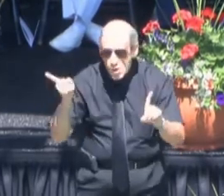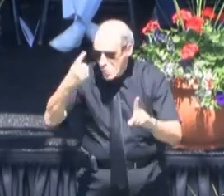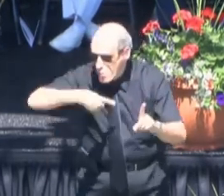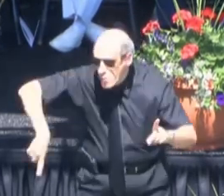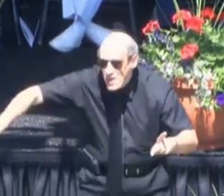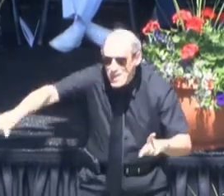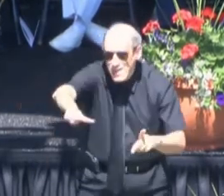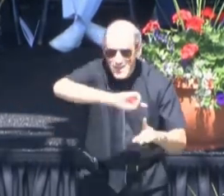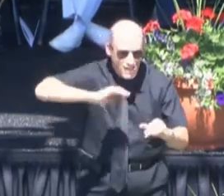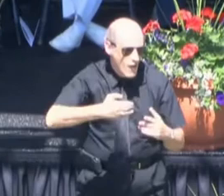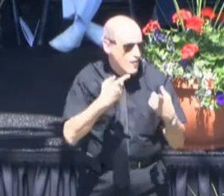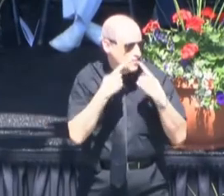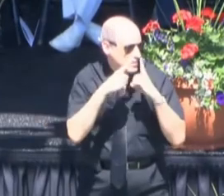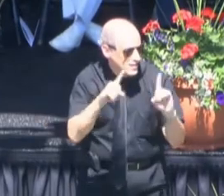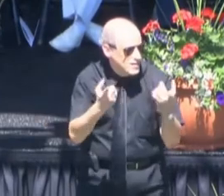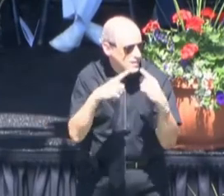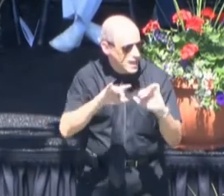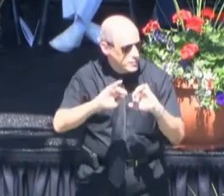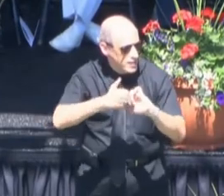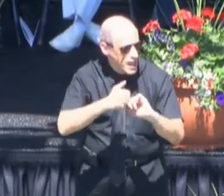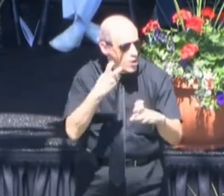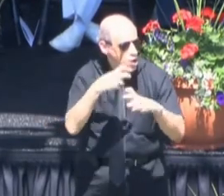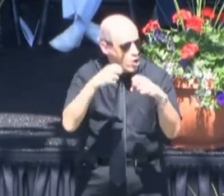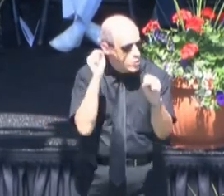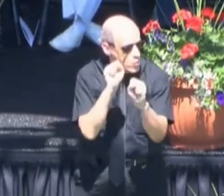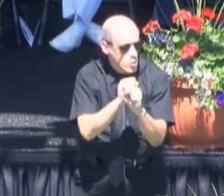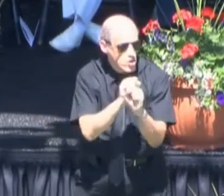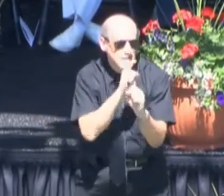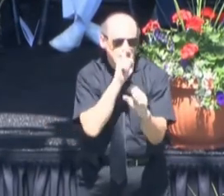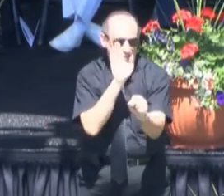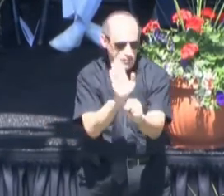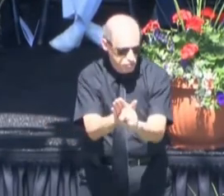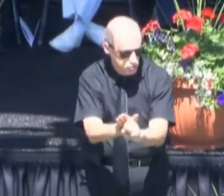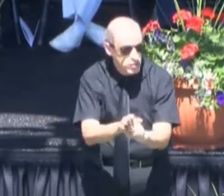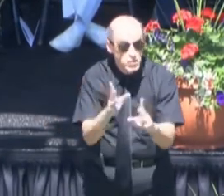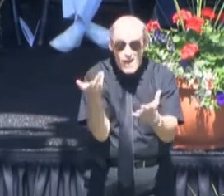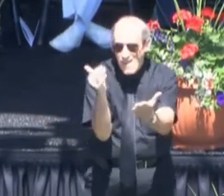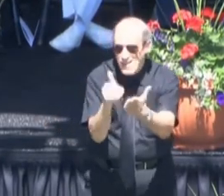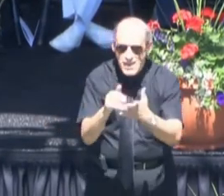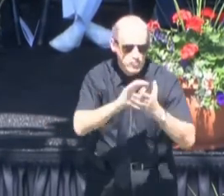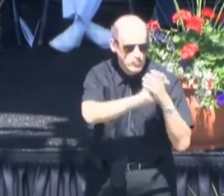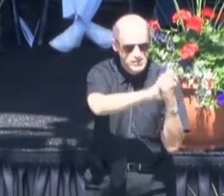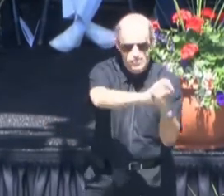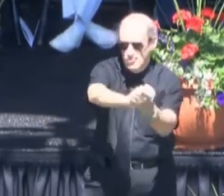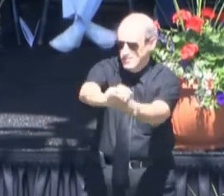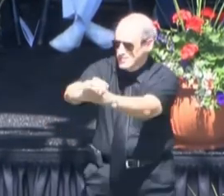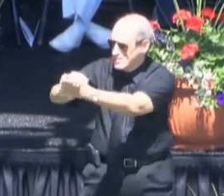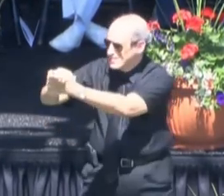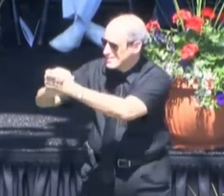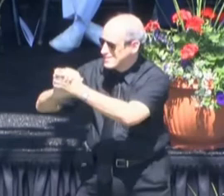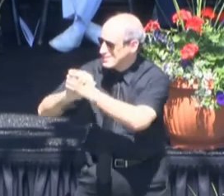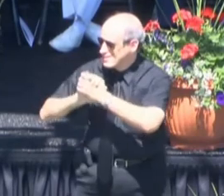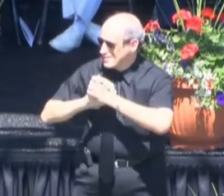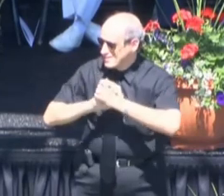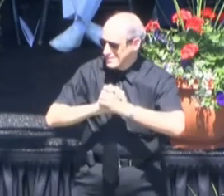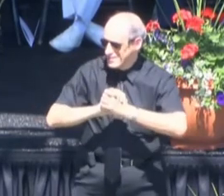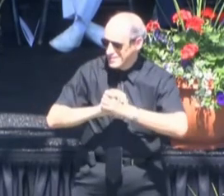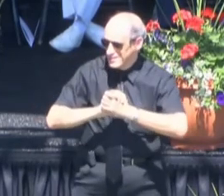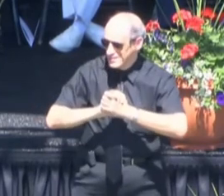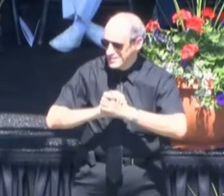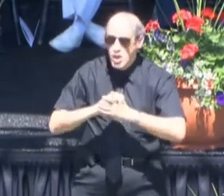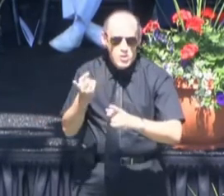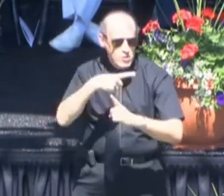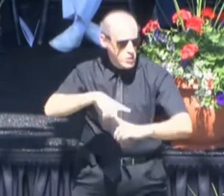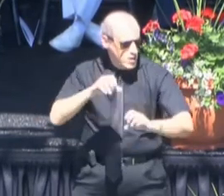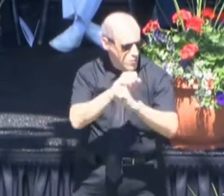2018's success will come through hard work and dedication. So once again, congratulations to the class of 2018. We